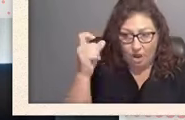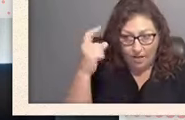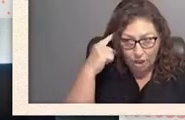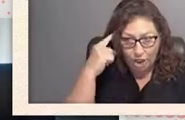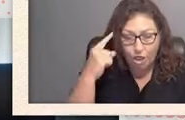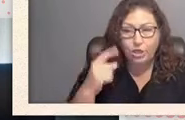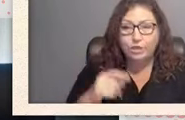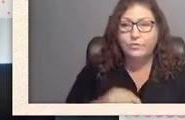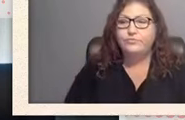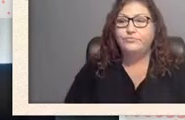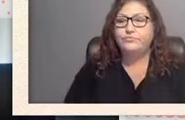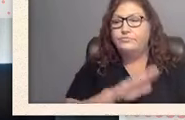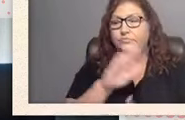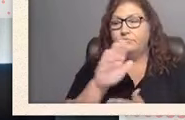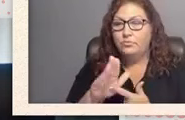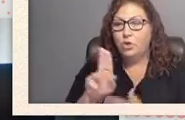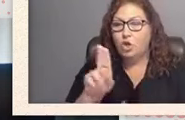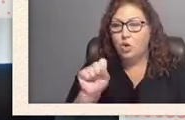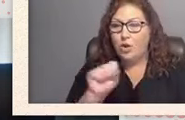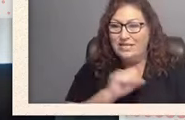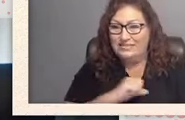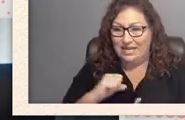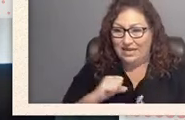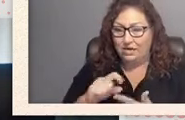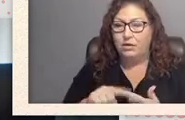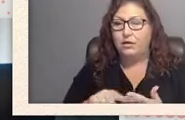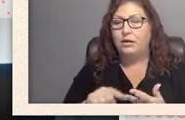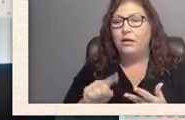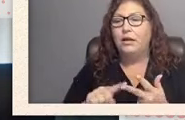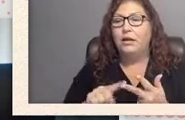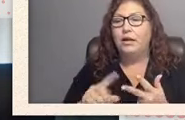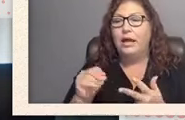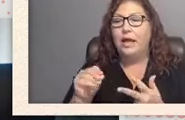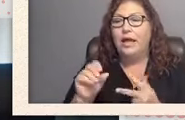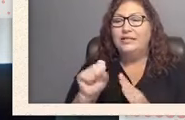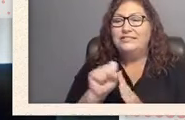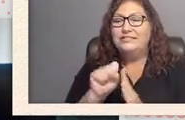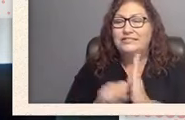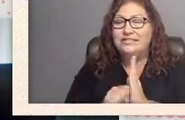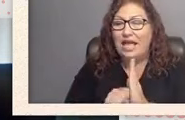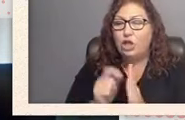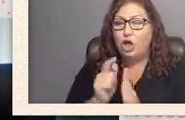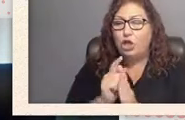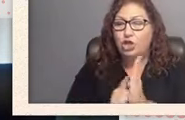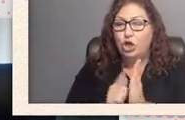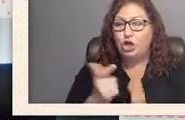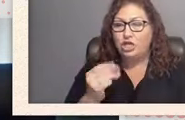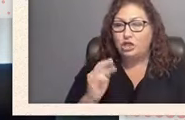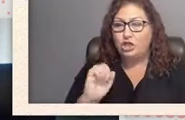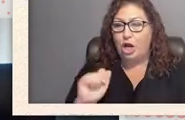United States Senate, and state attorney general. Although we did not